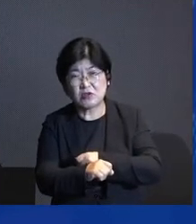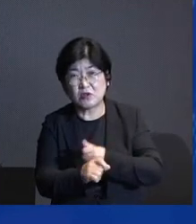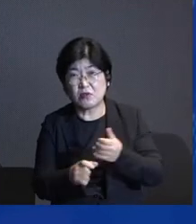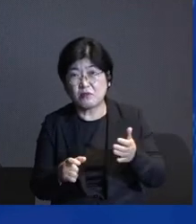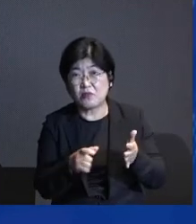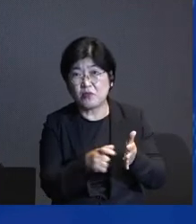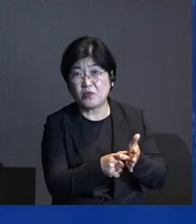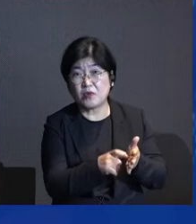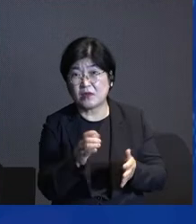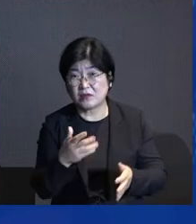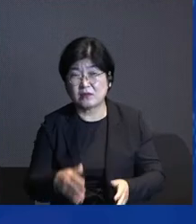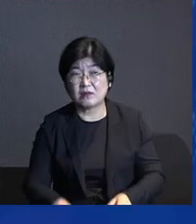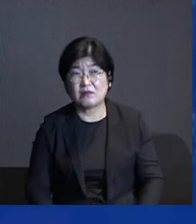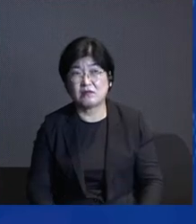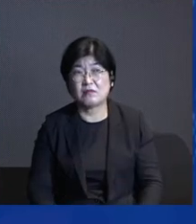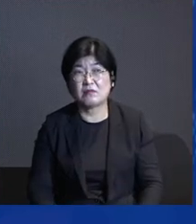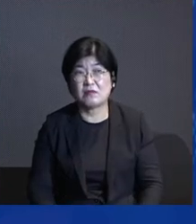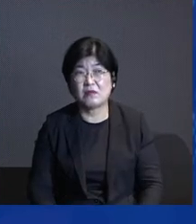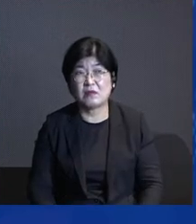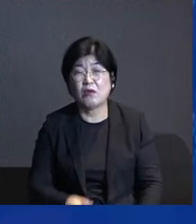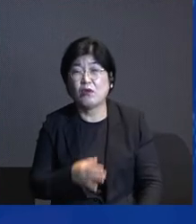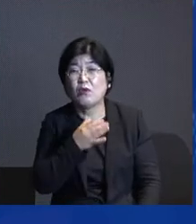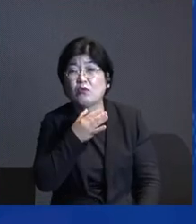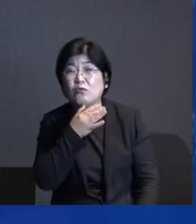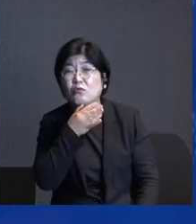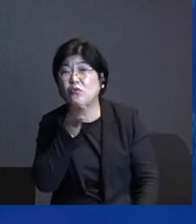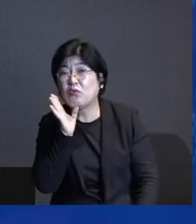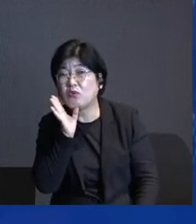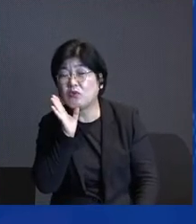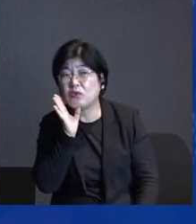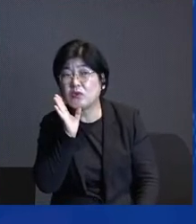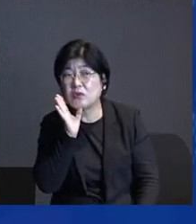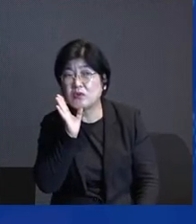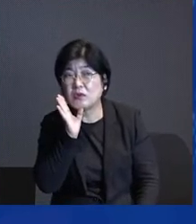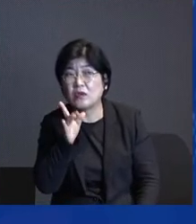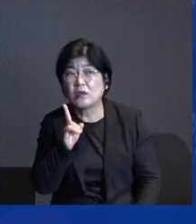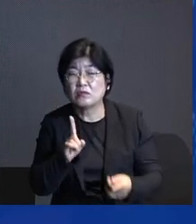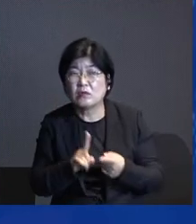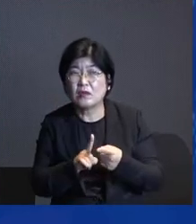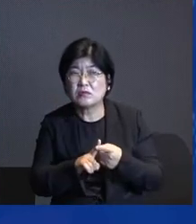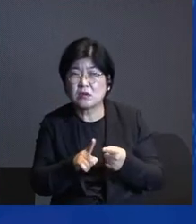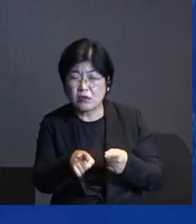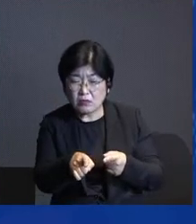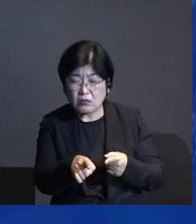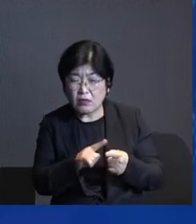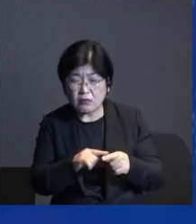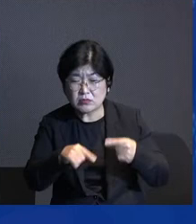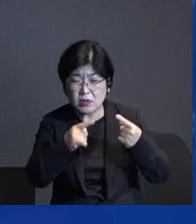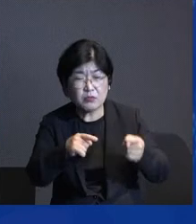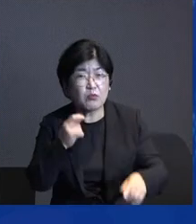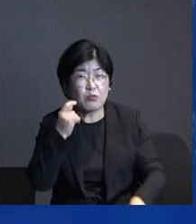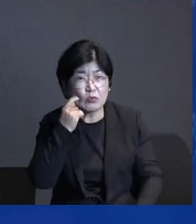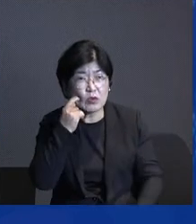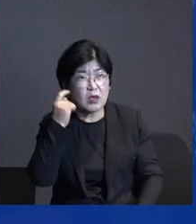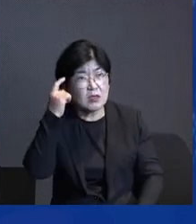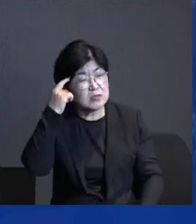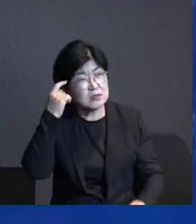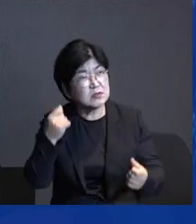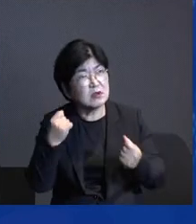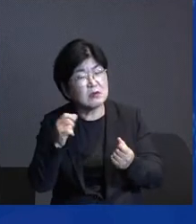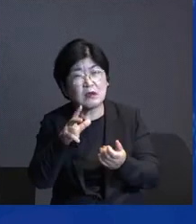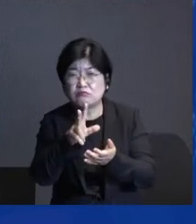elderly did not attend the program in the community because they have a health, mental problems, and they are